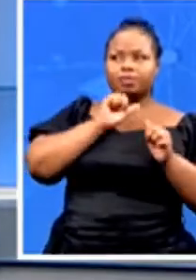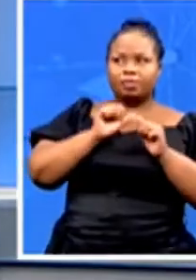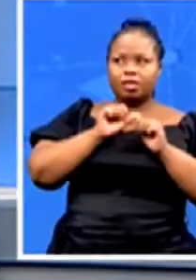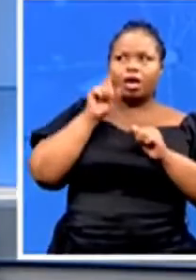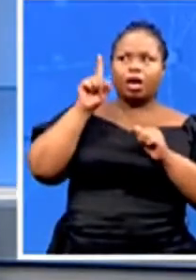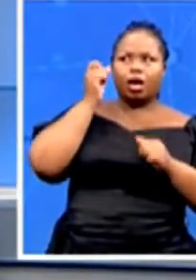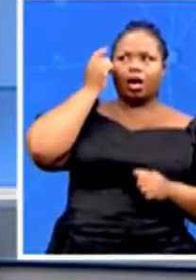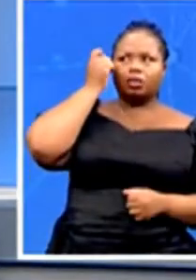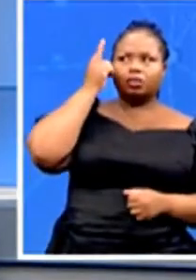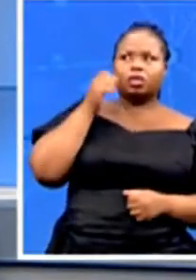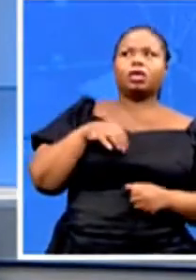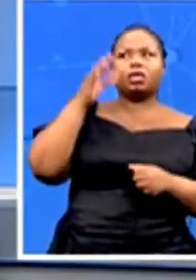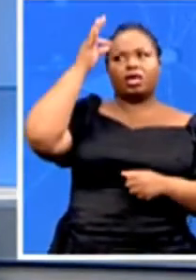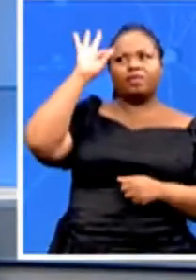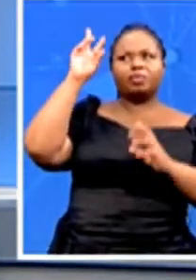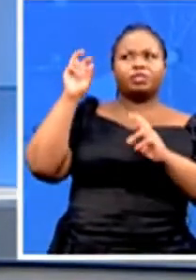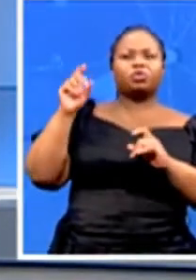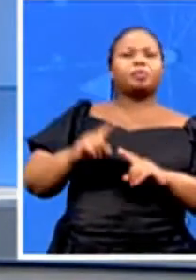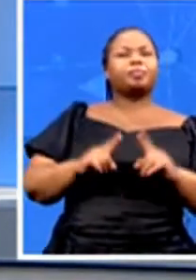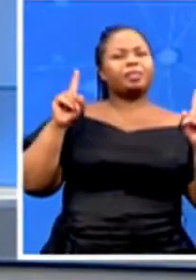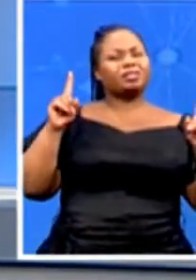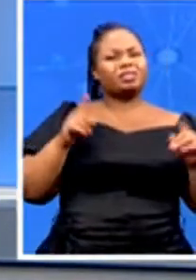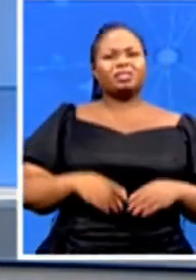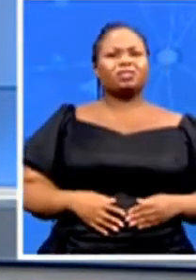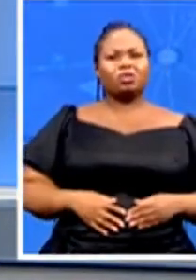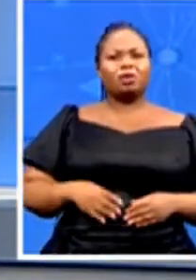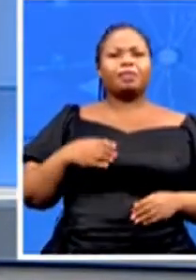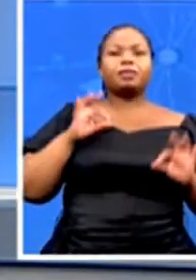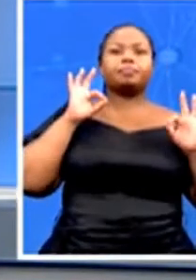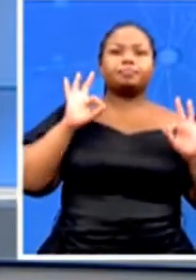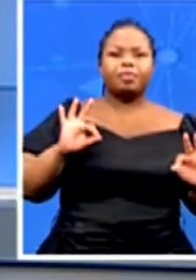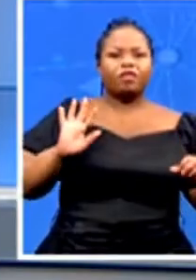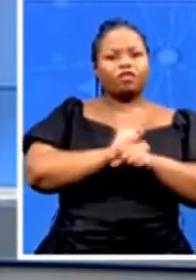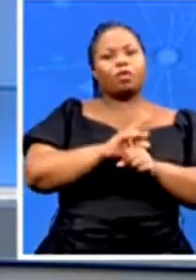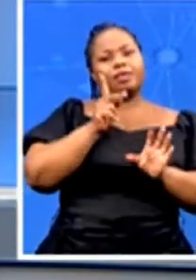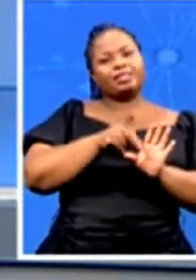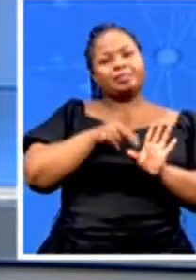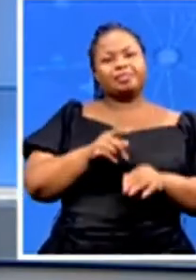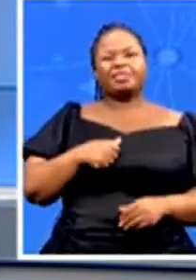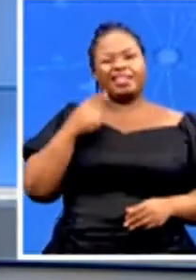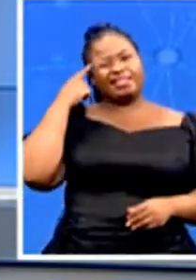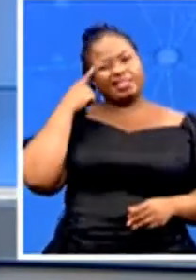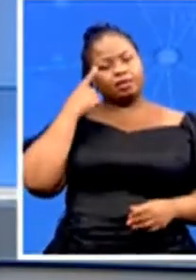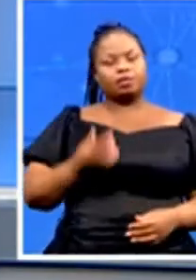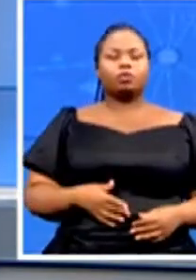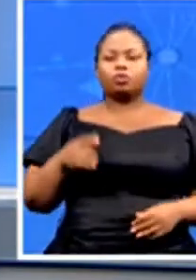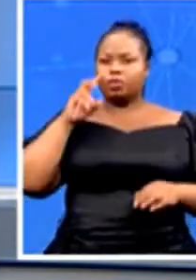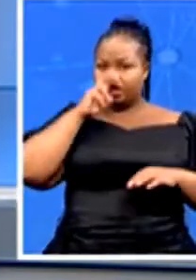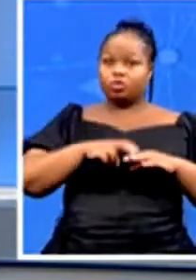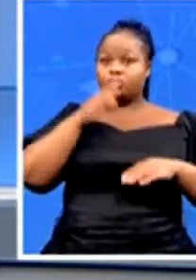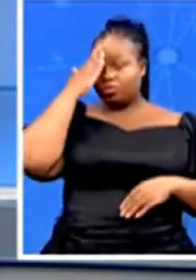what constitutes effective participation. And I suppose we need to interrogate the basic tenets of effective citizen participation.